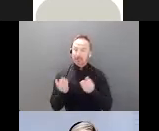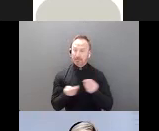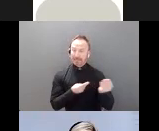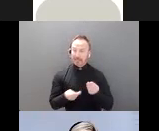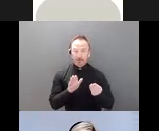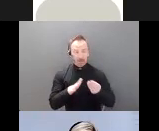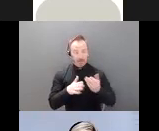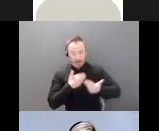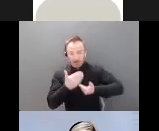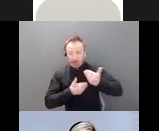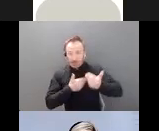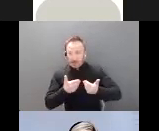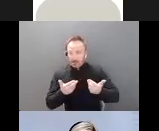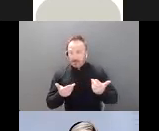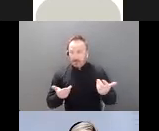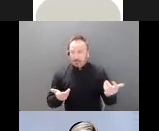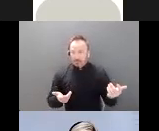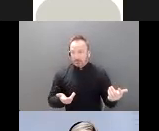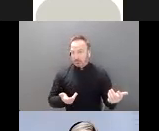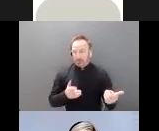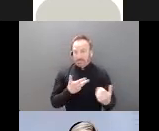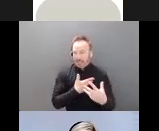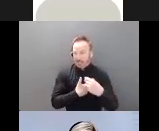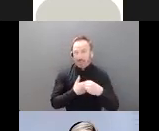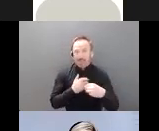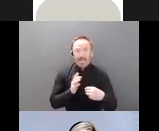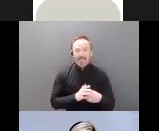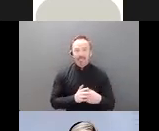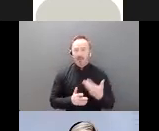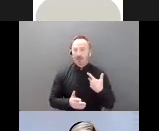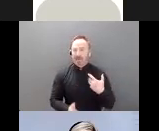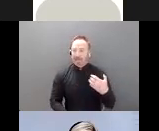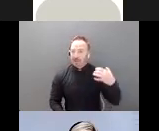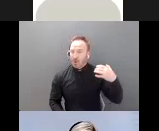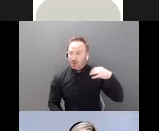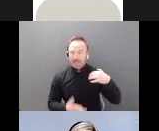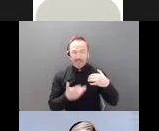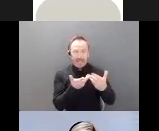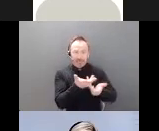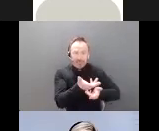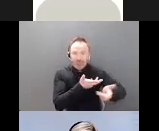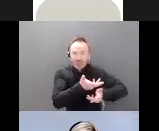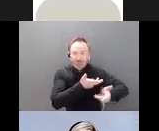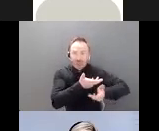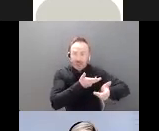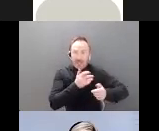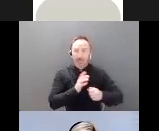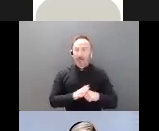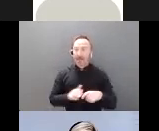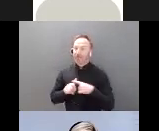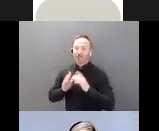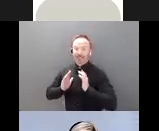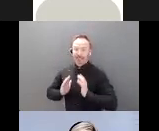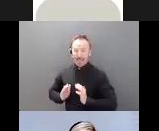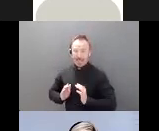can include things like coaching, like how just like that, my first client in elder mediation,